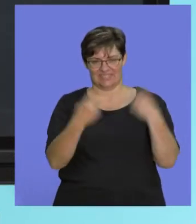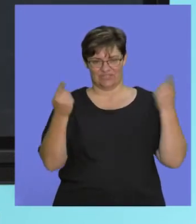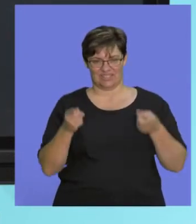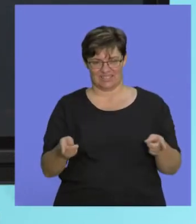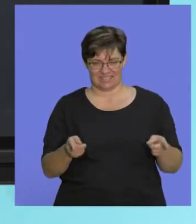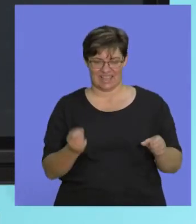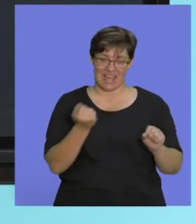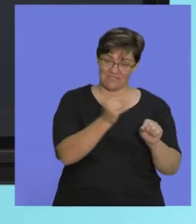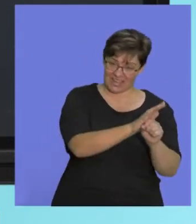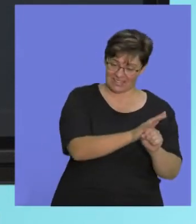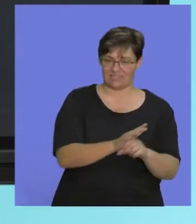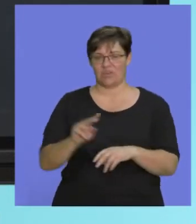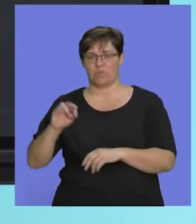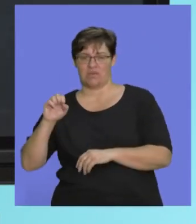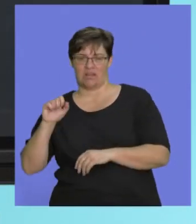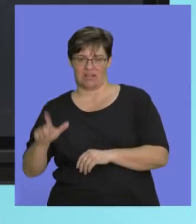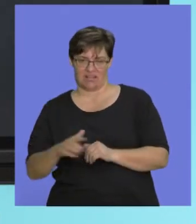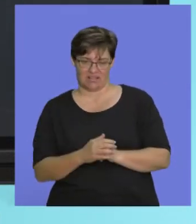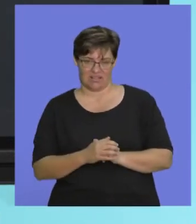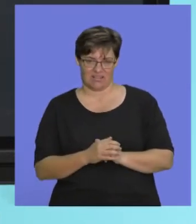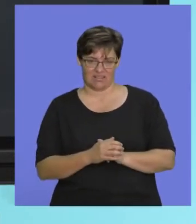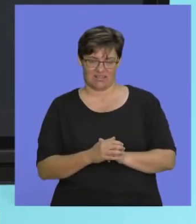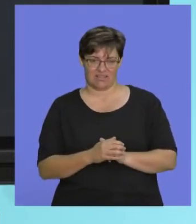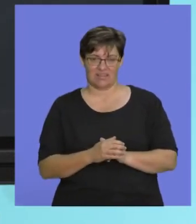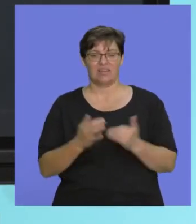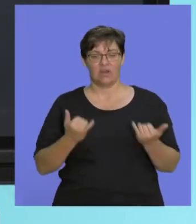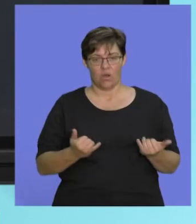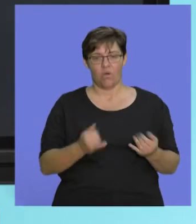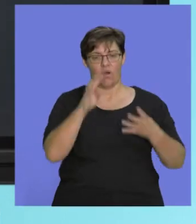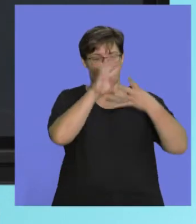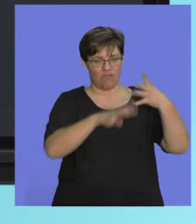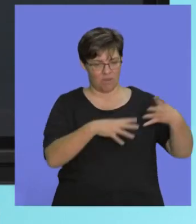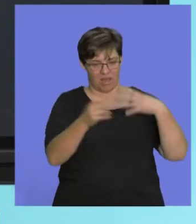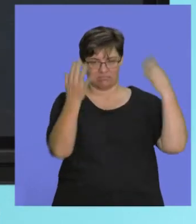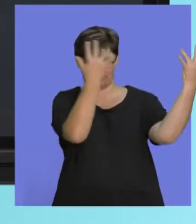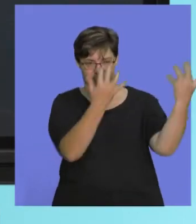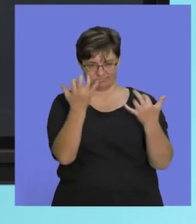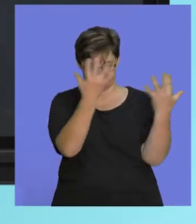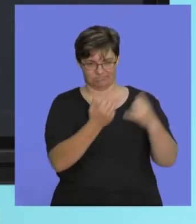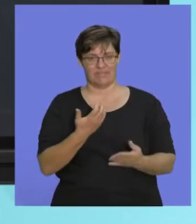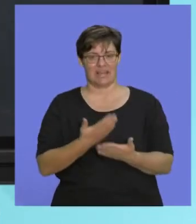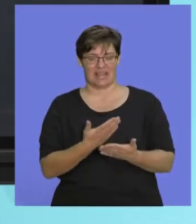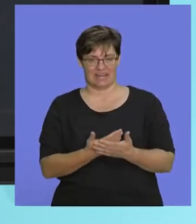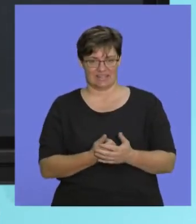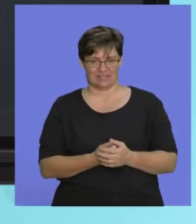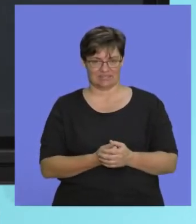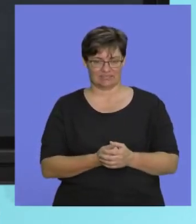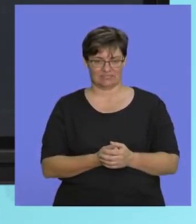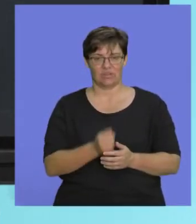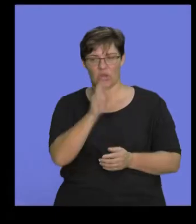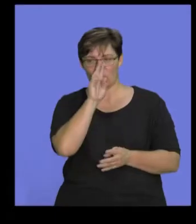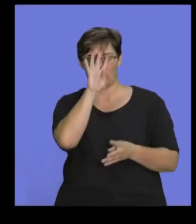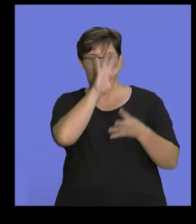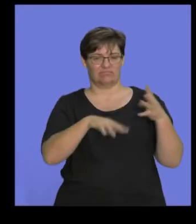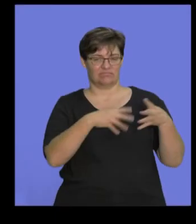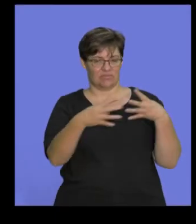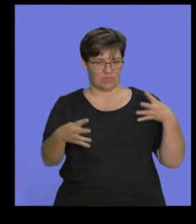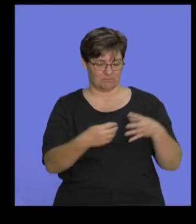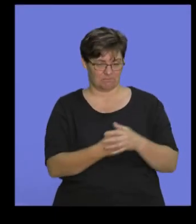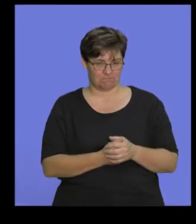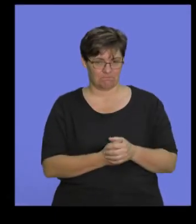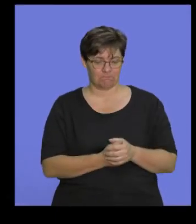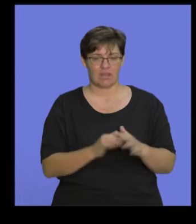nominal and the effective interest rate. Now we have what we call the formula to calculate this. Let's look at the formula.